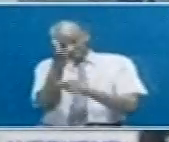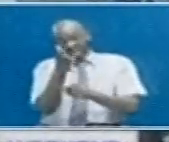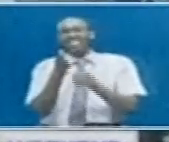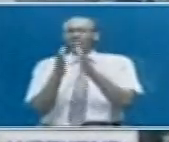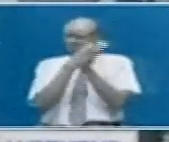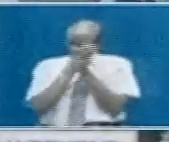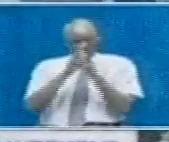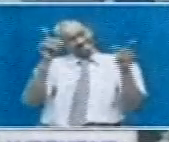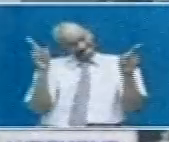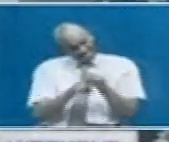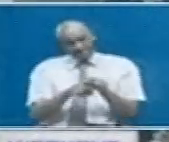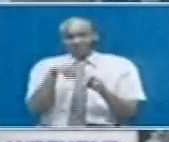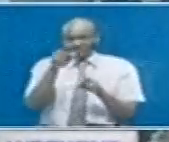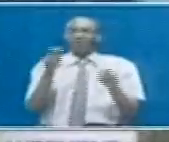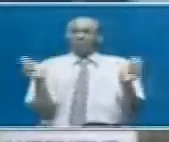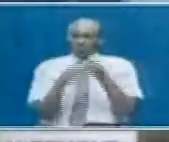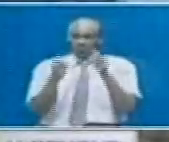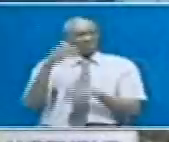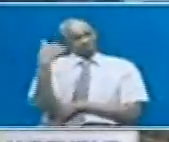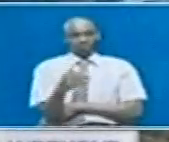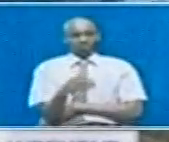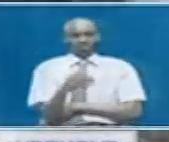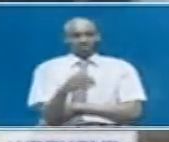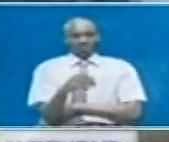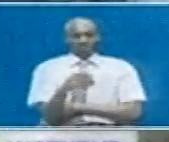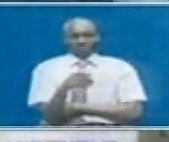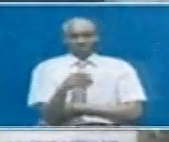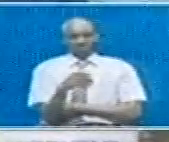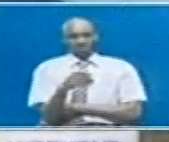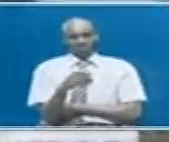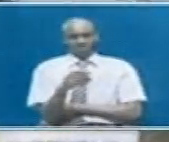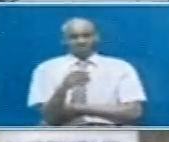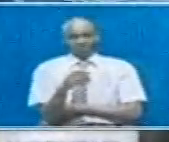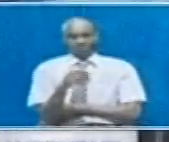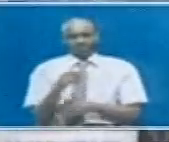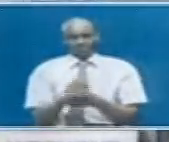the same, condemning witchcraft. Huyu ndiye amepotea nini?